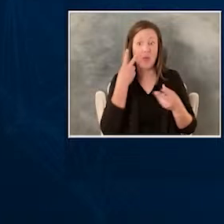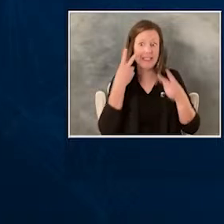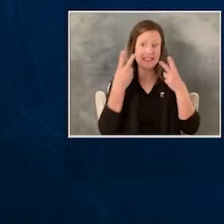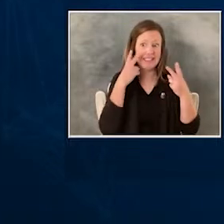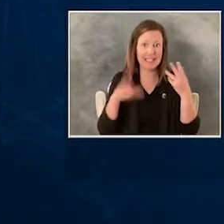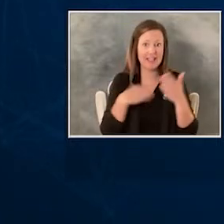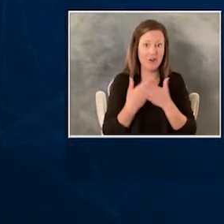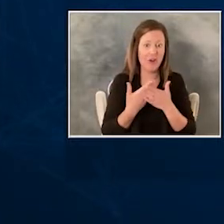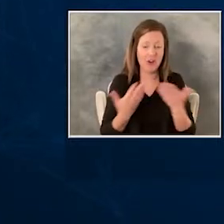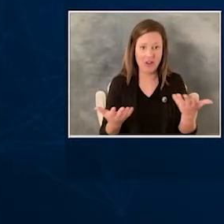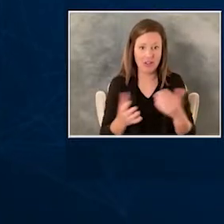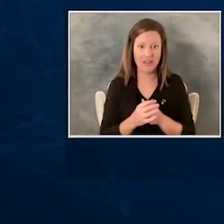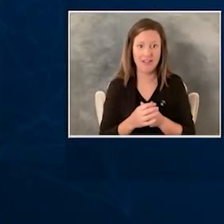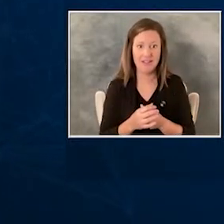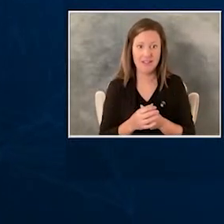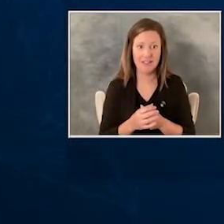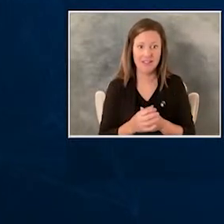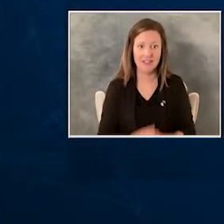time.